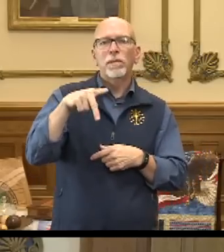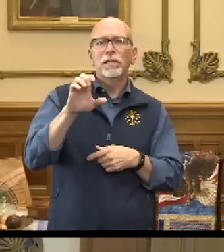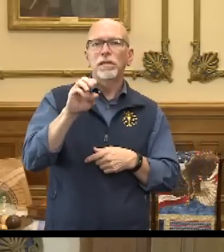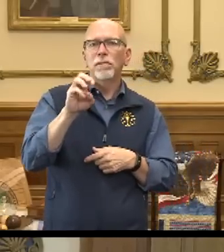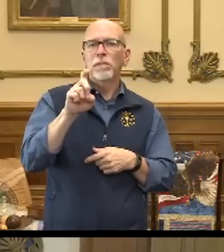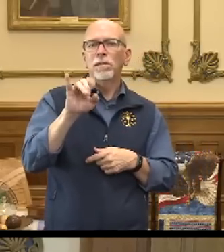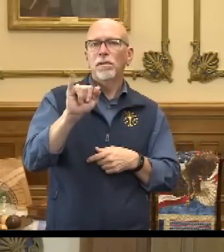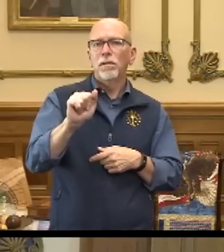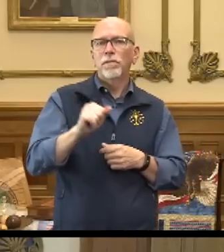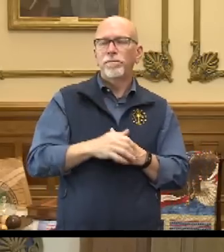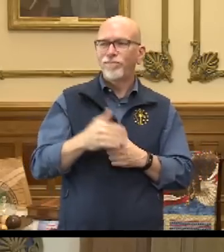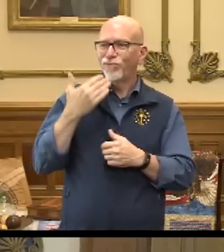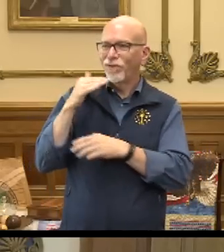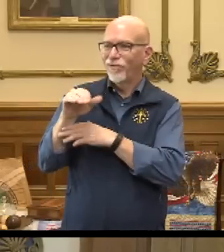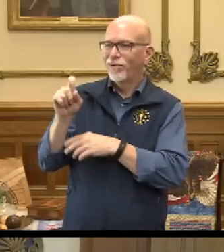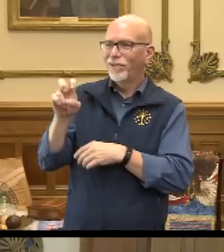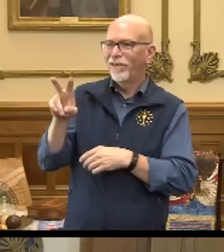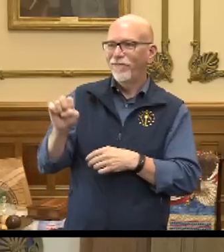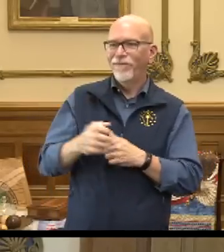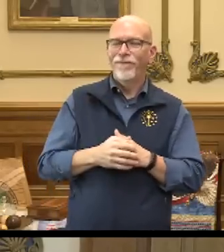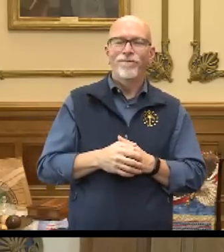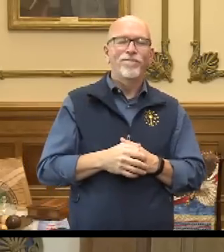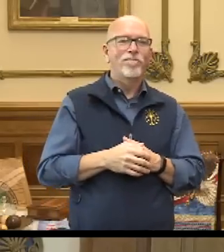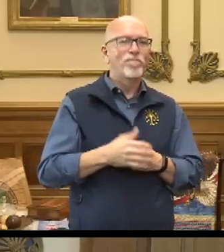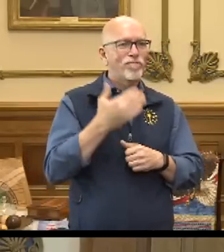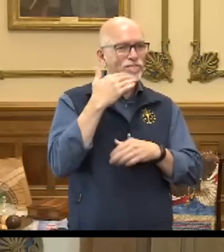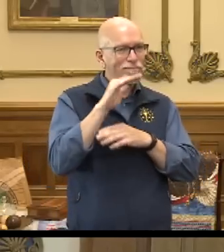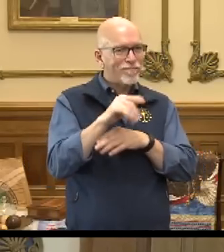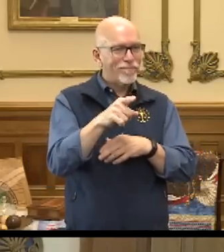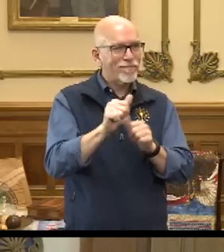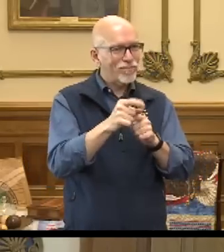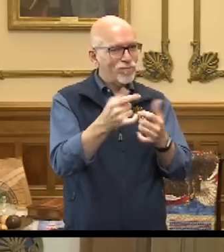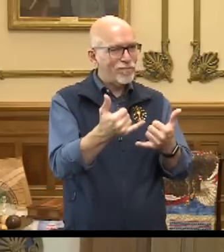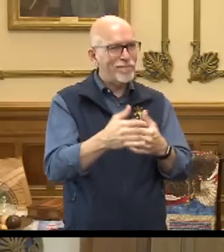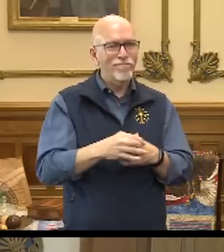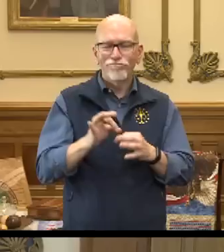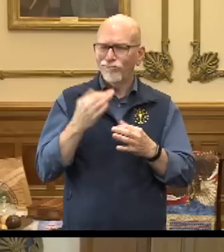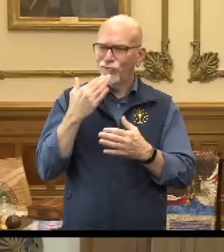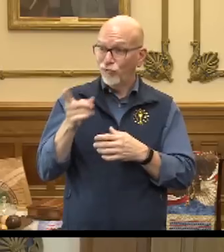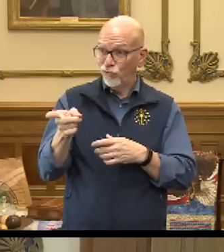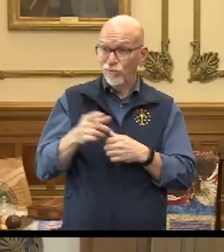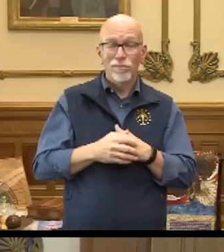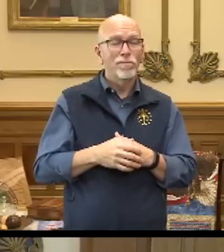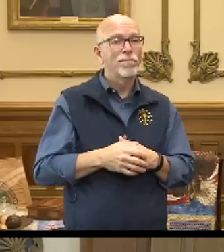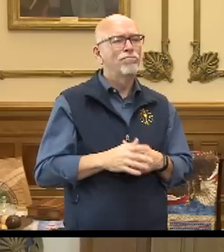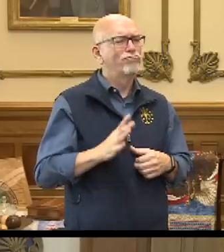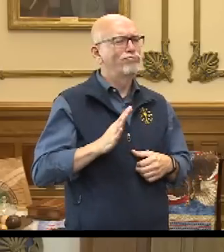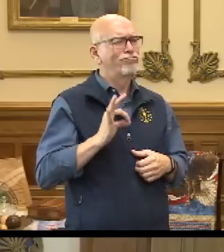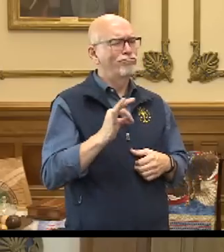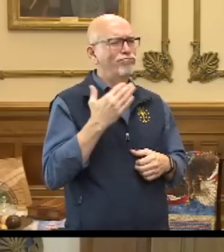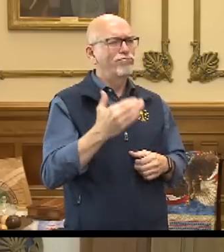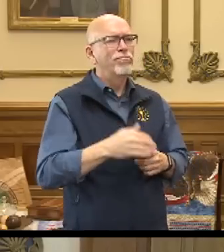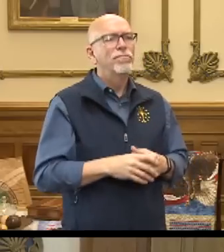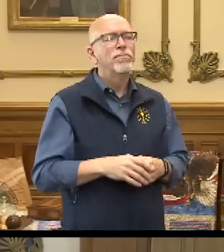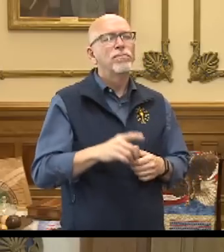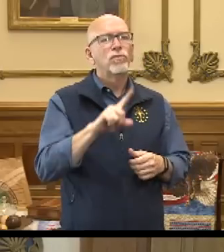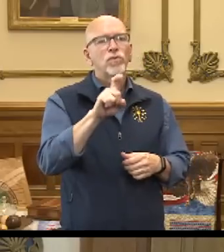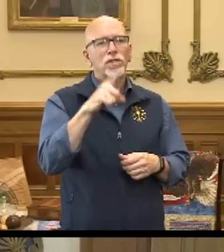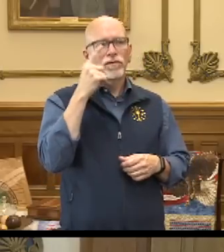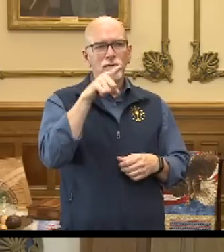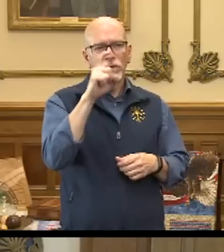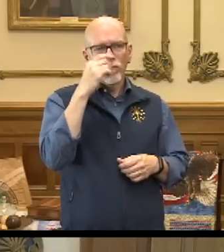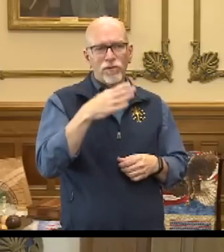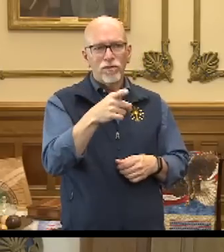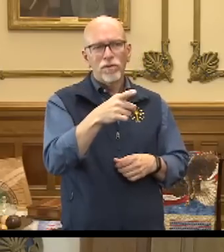Media. Afternoon, Steve. Good afternoon. How are you doing today? Doing good. Yourself? Good, good. Question for you,